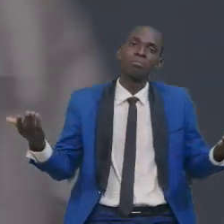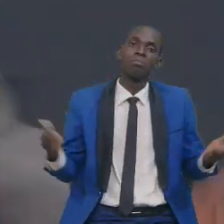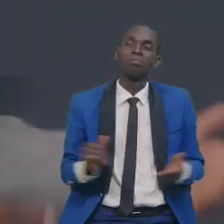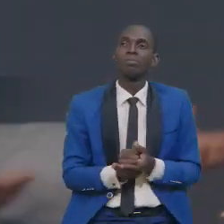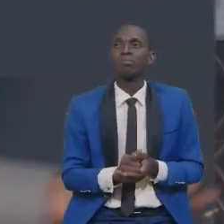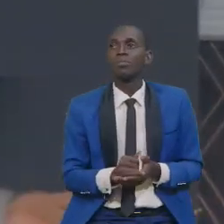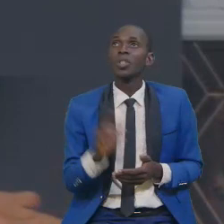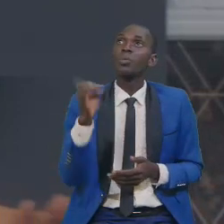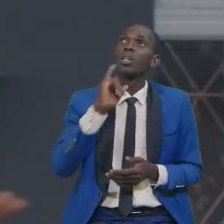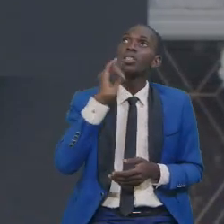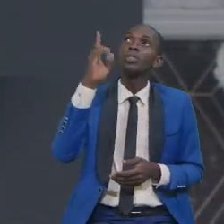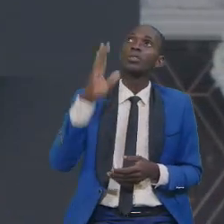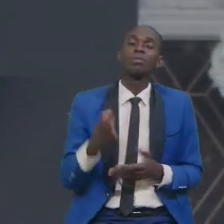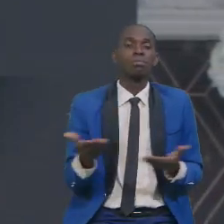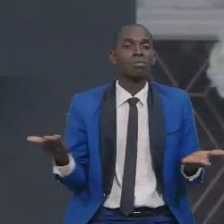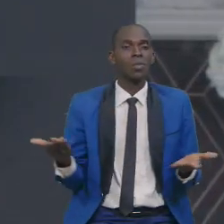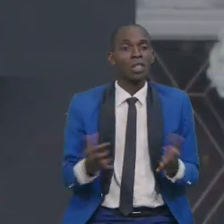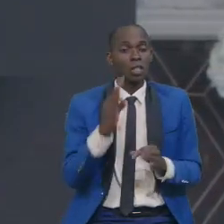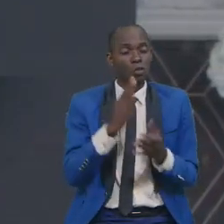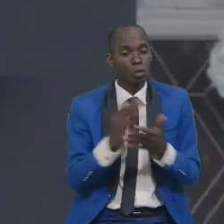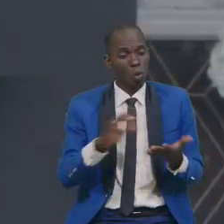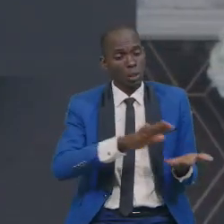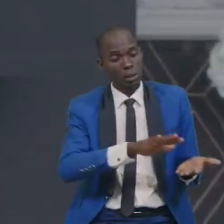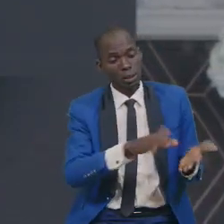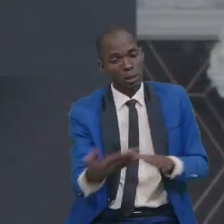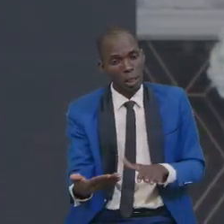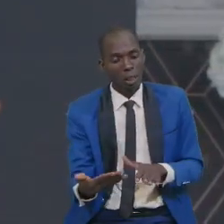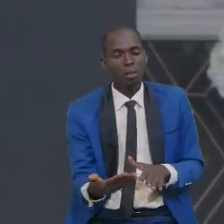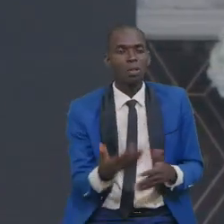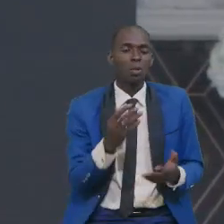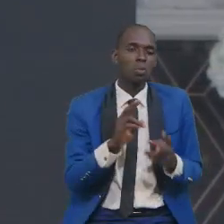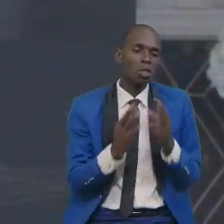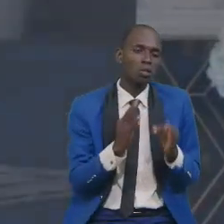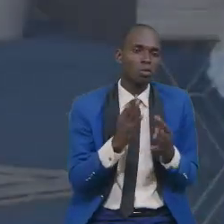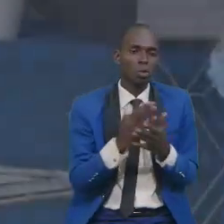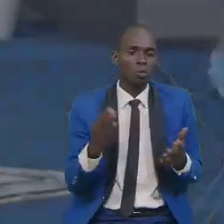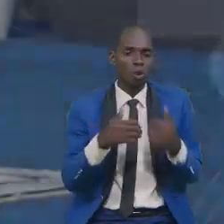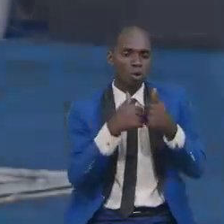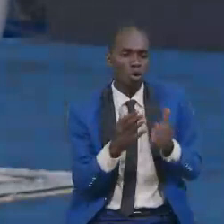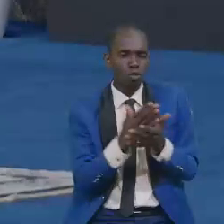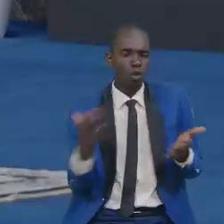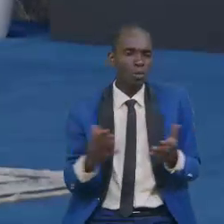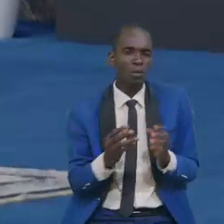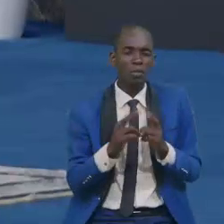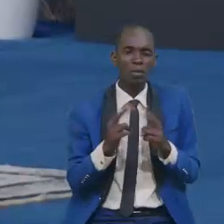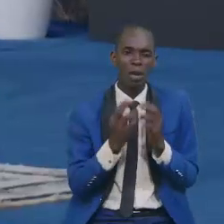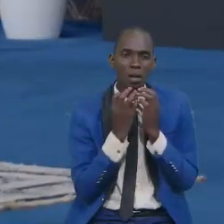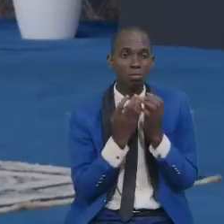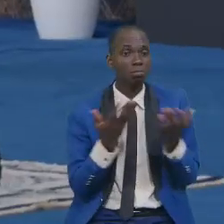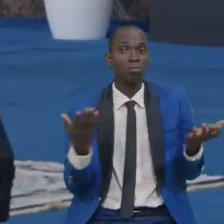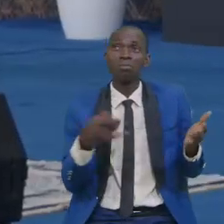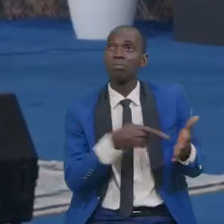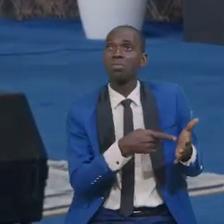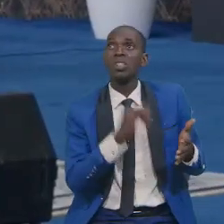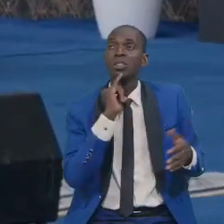and when somebody has lost something precious they see that's the work of God they say